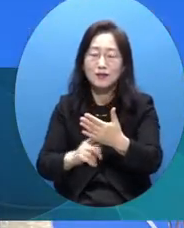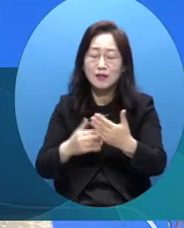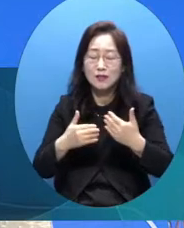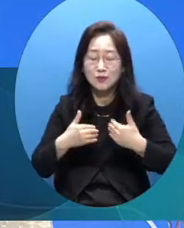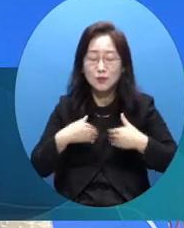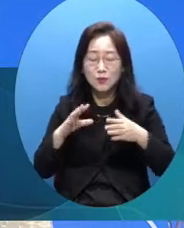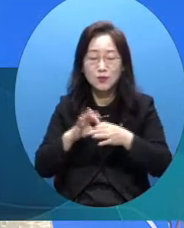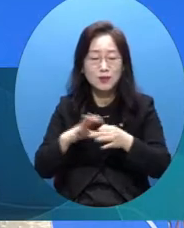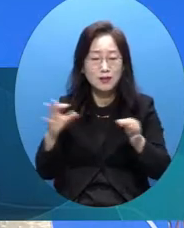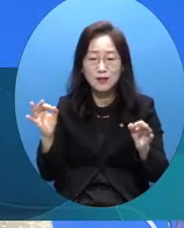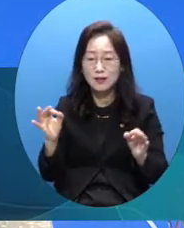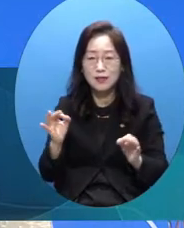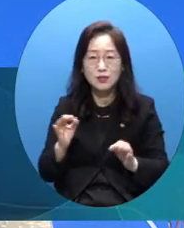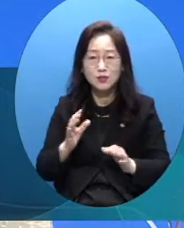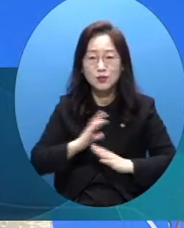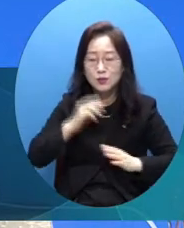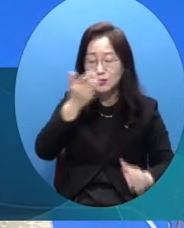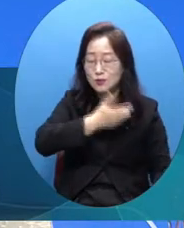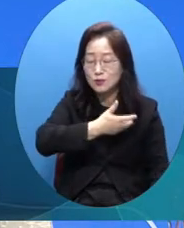foreign